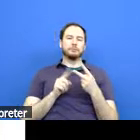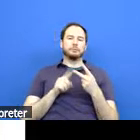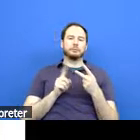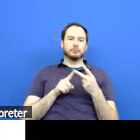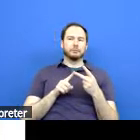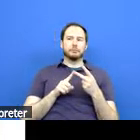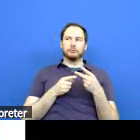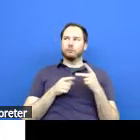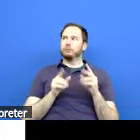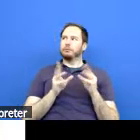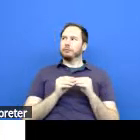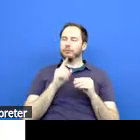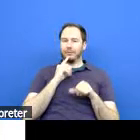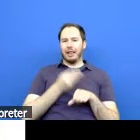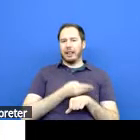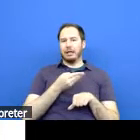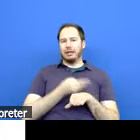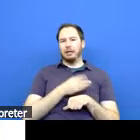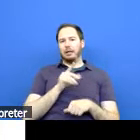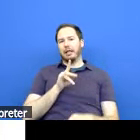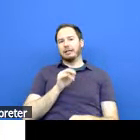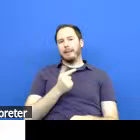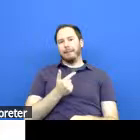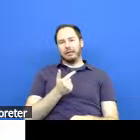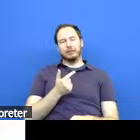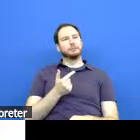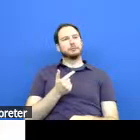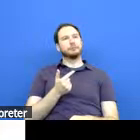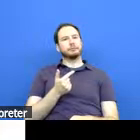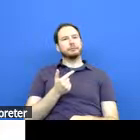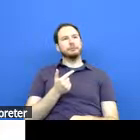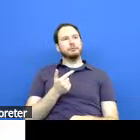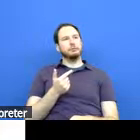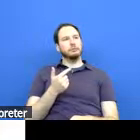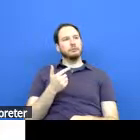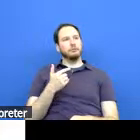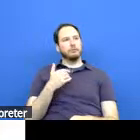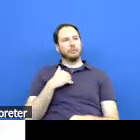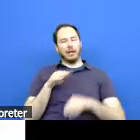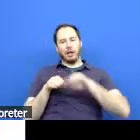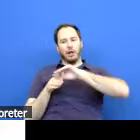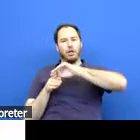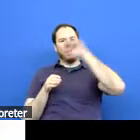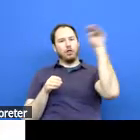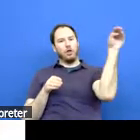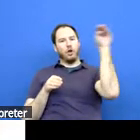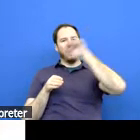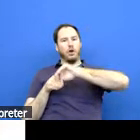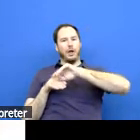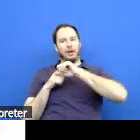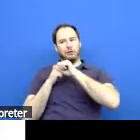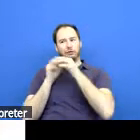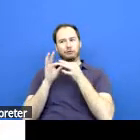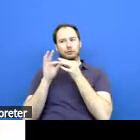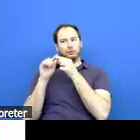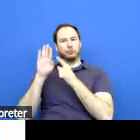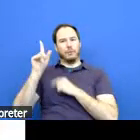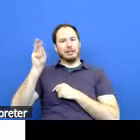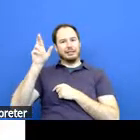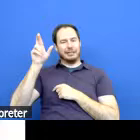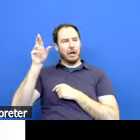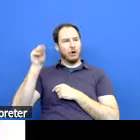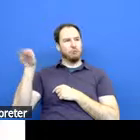up during that meeting was landscaping. The large curve, our north property line, and its relationship to the Bell Tower